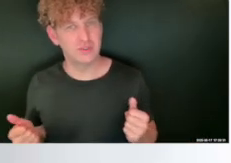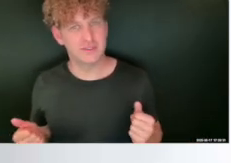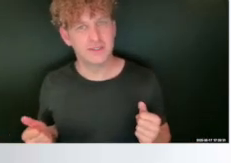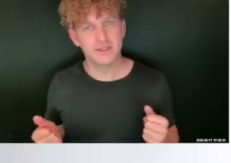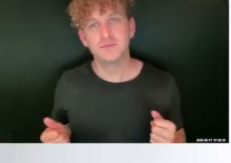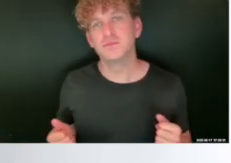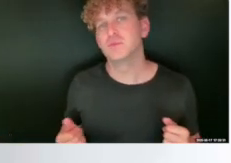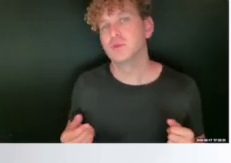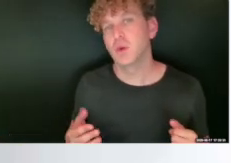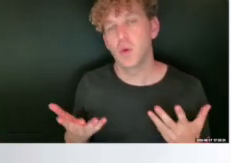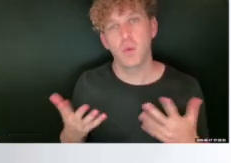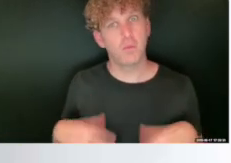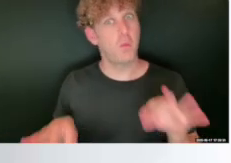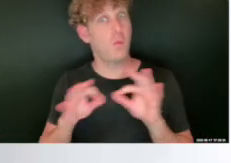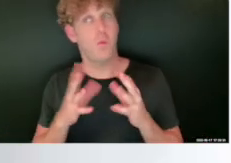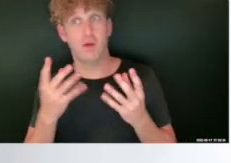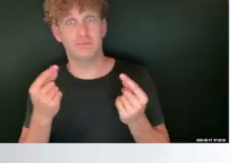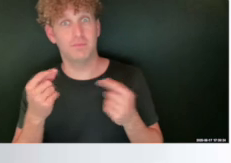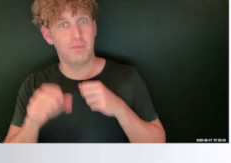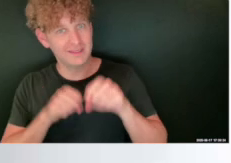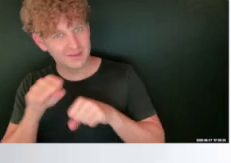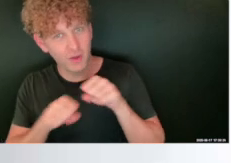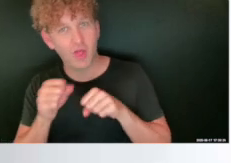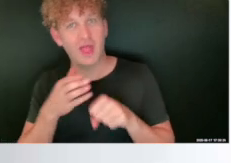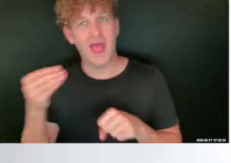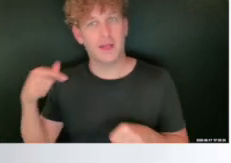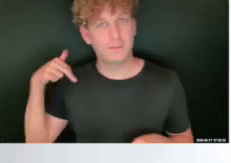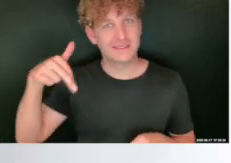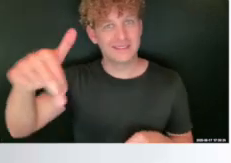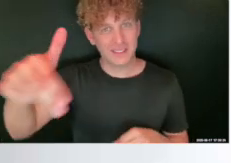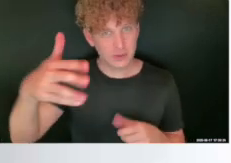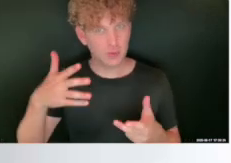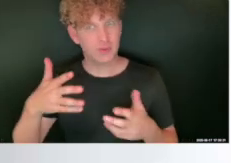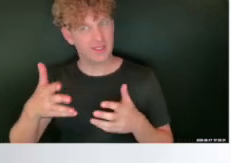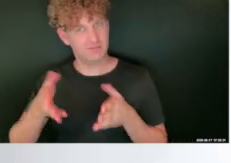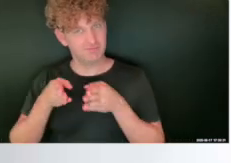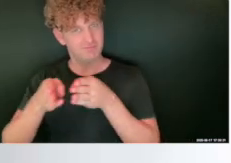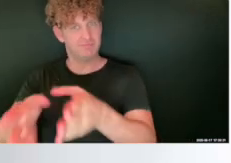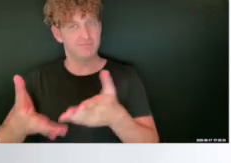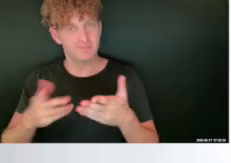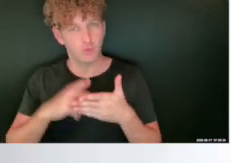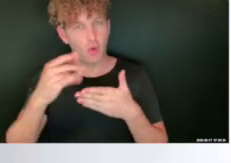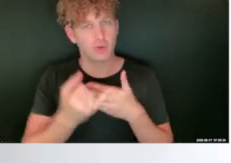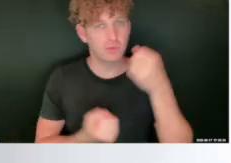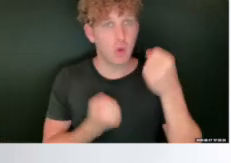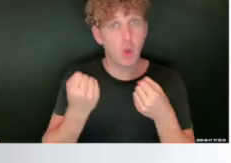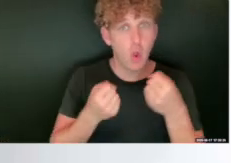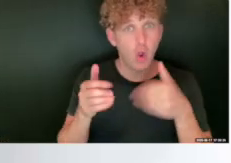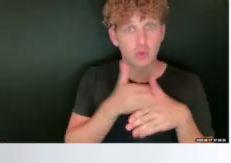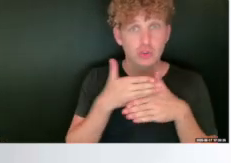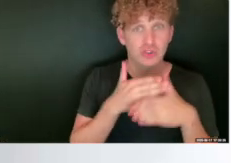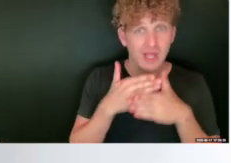engagement, pedestrian and bike infrastructure, urban greening, zero-emission transit, and